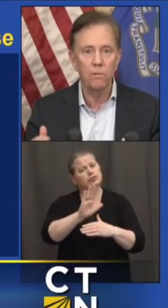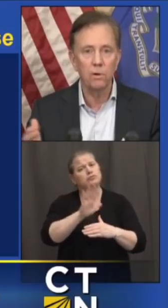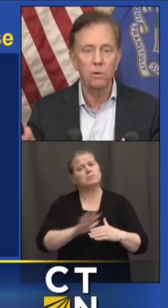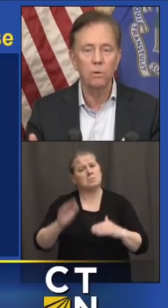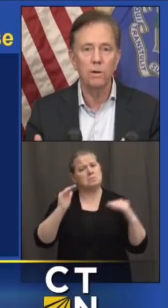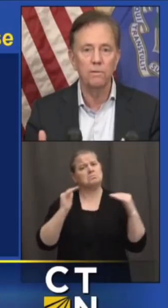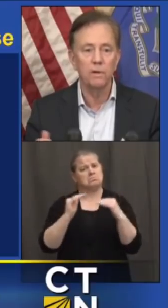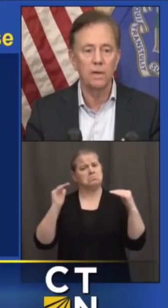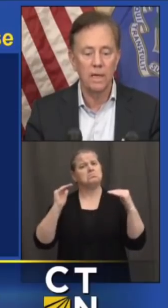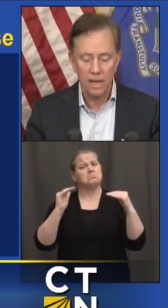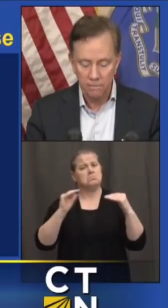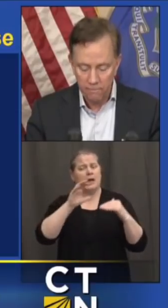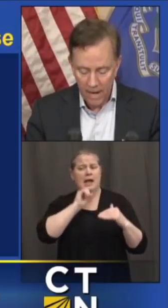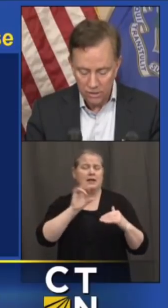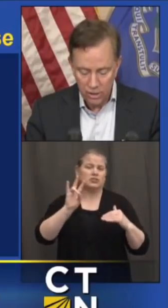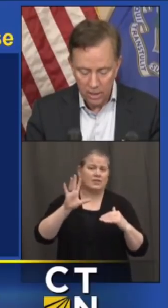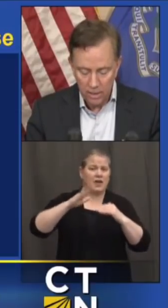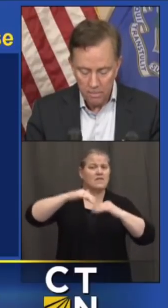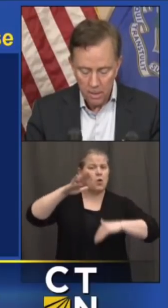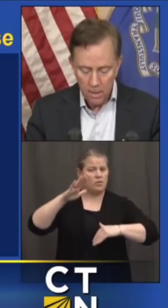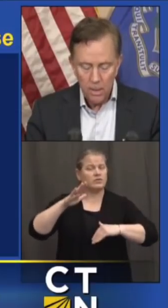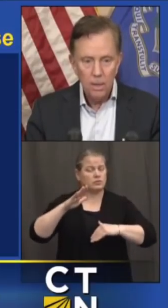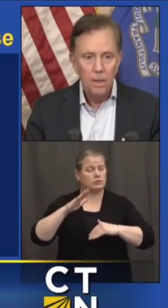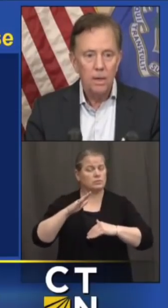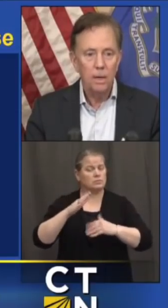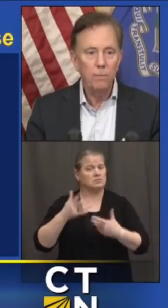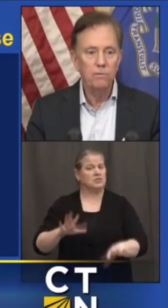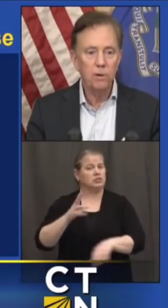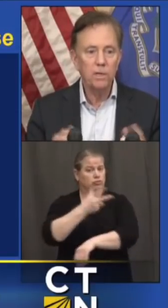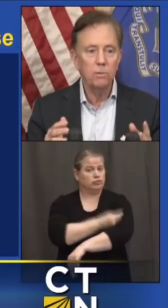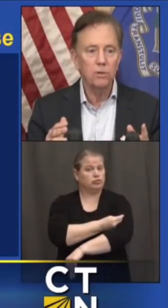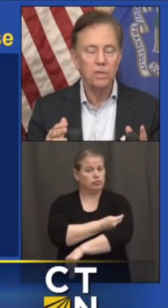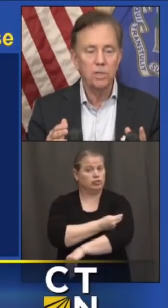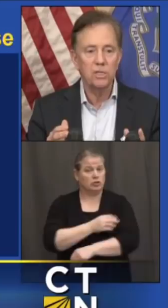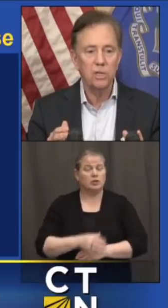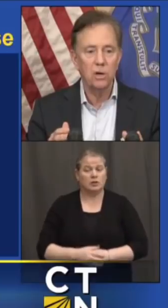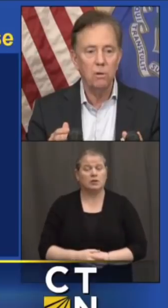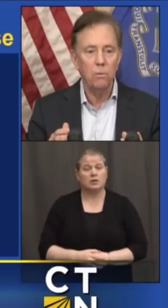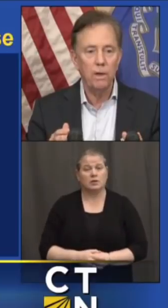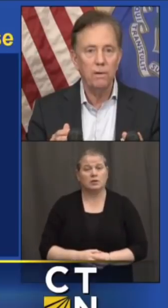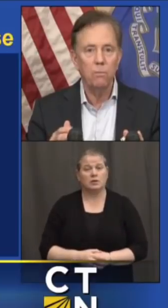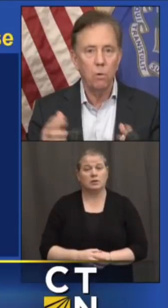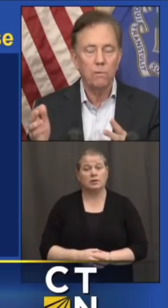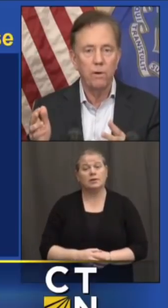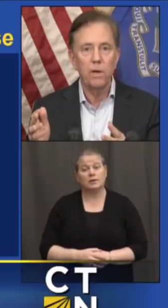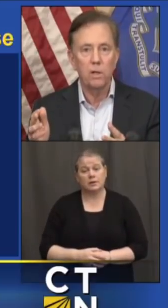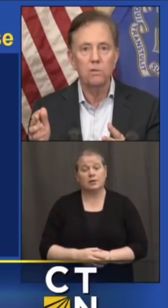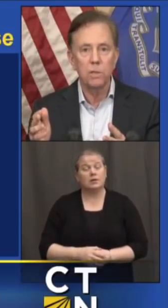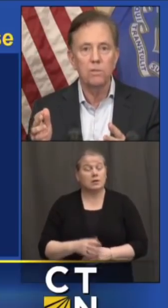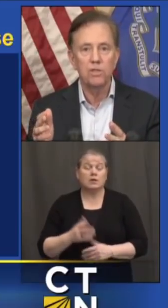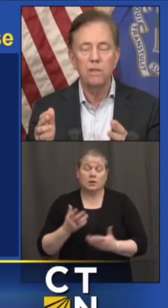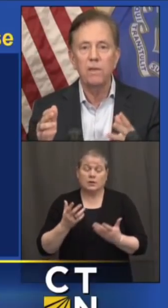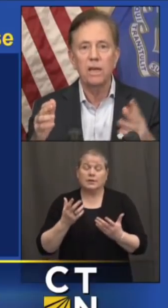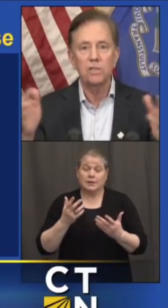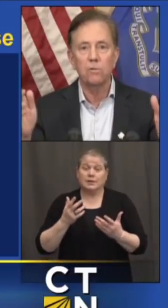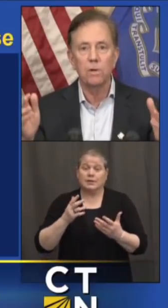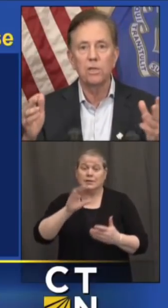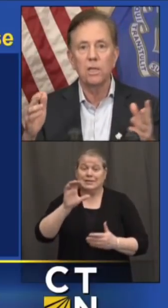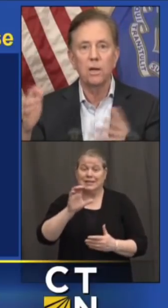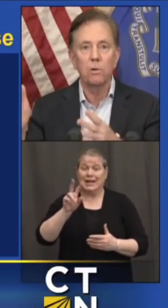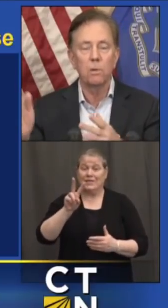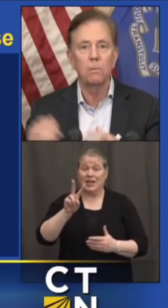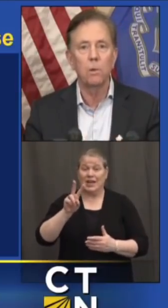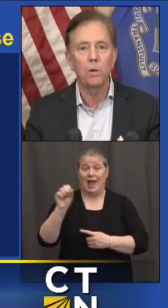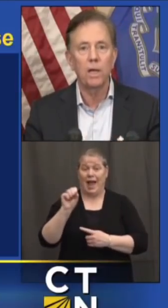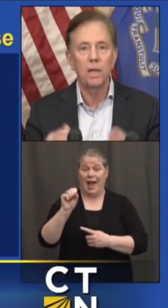75 and over who have gotten vaccinated. We've tried to address this, though. We worked very closely with CVS.